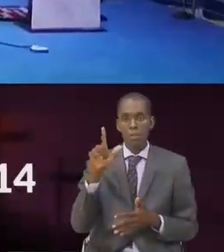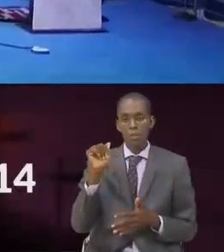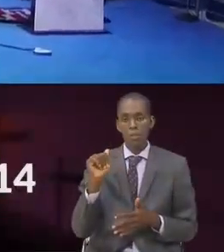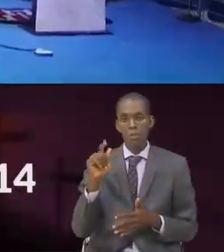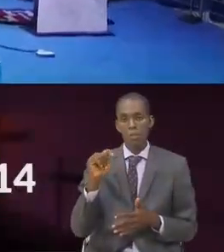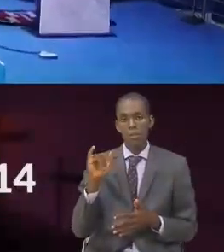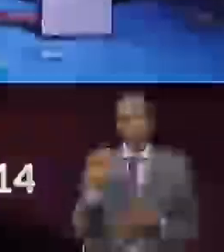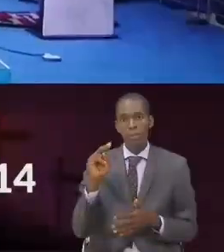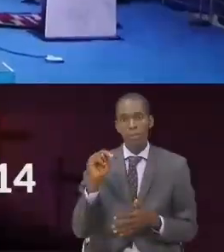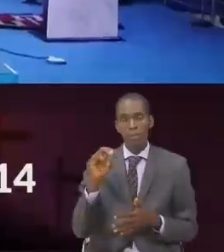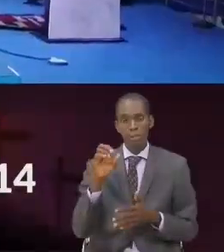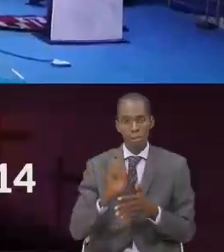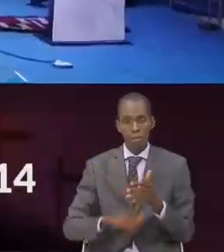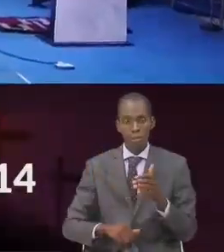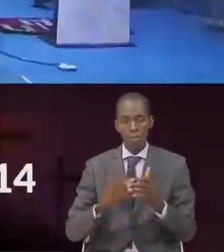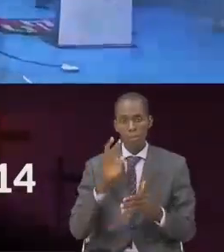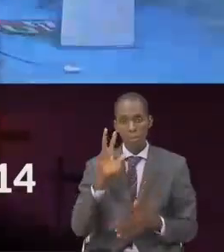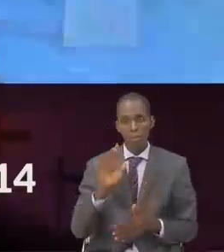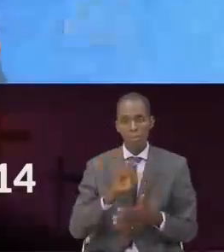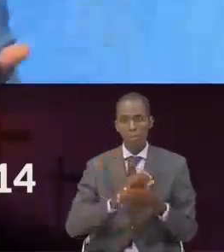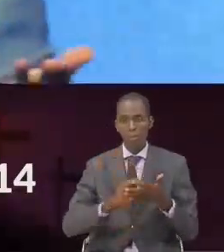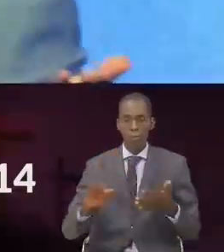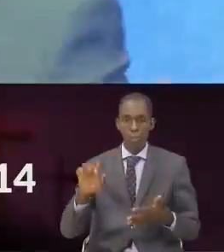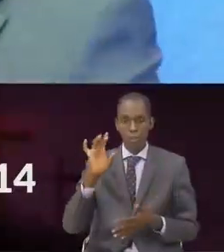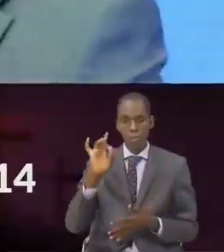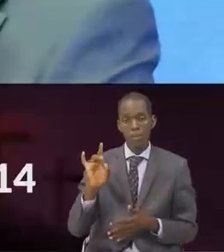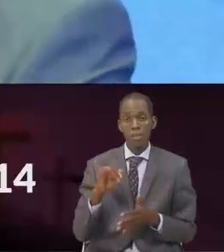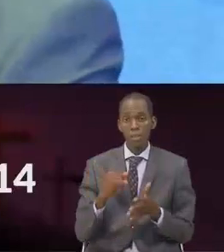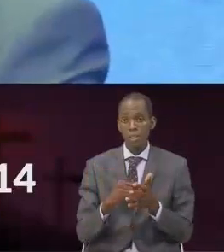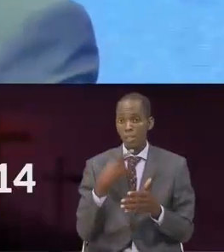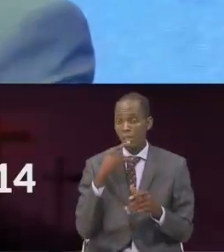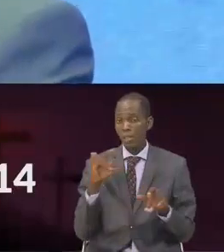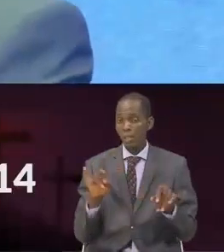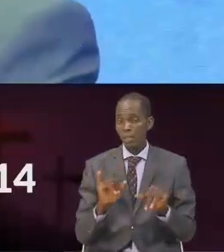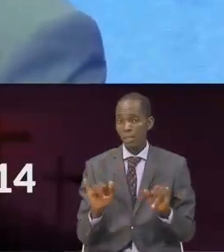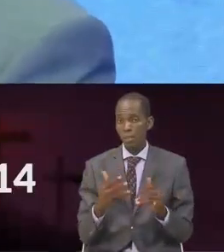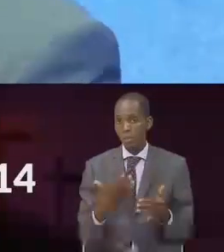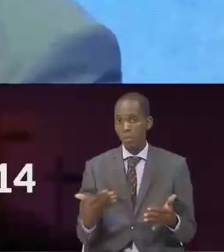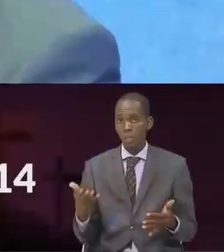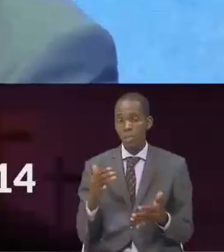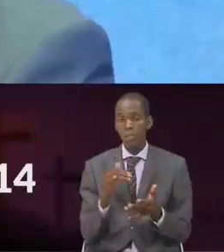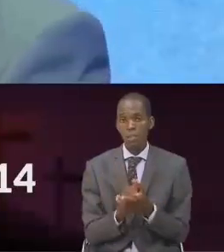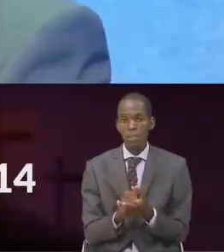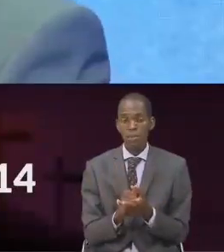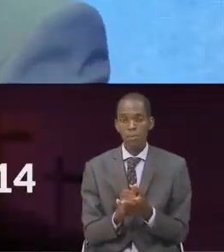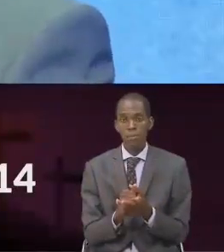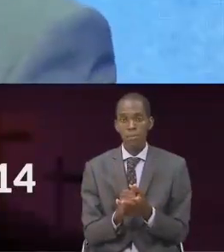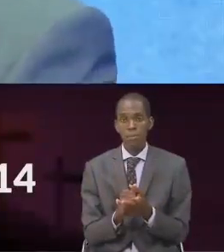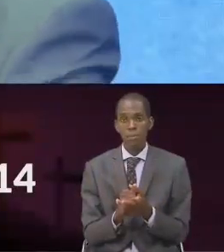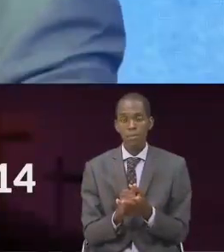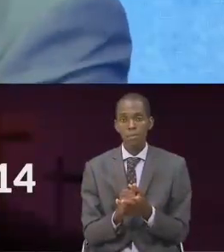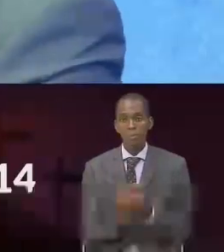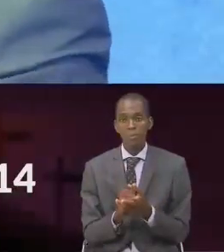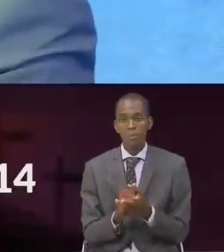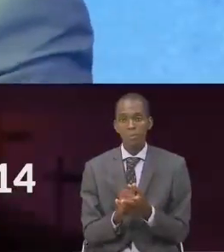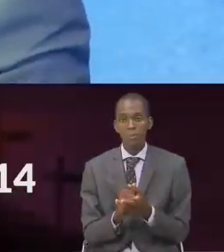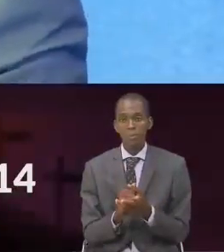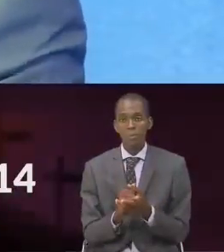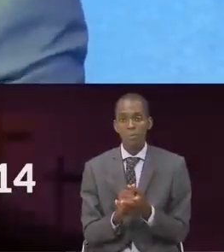verse 8, it's still telling us the same thing and the scripture. For seeing that God